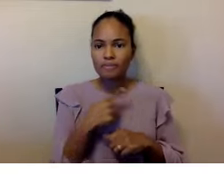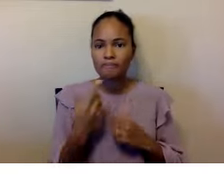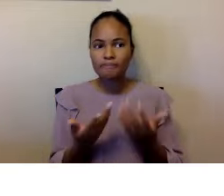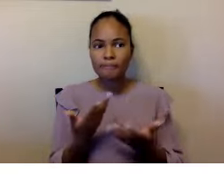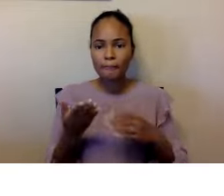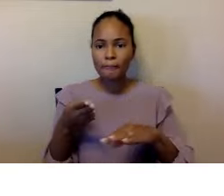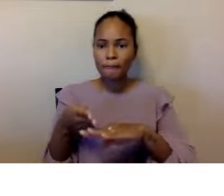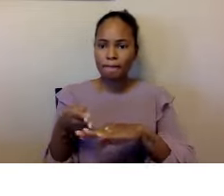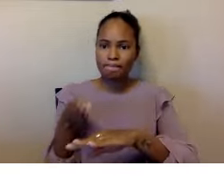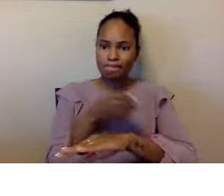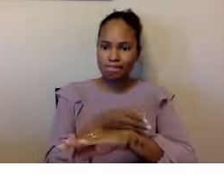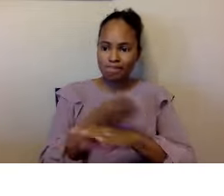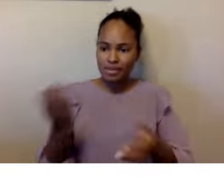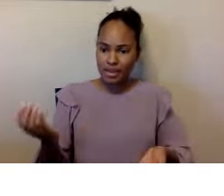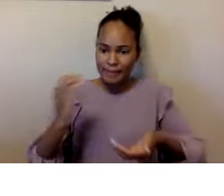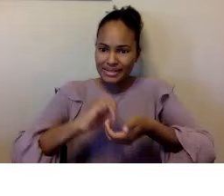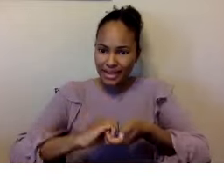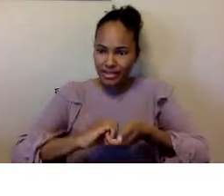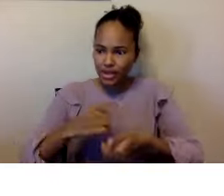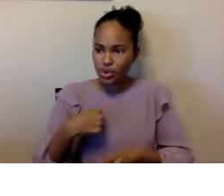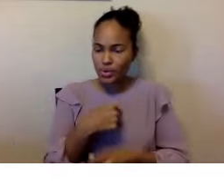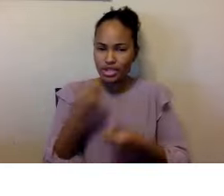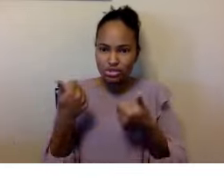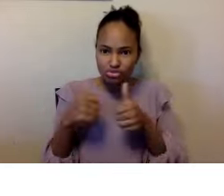at coming together, because